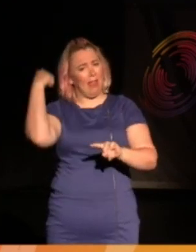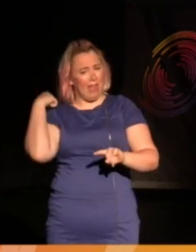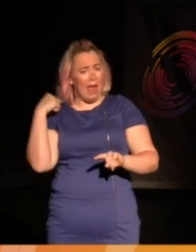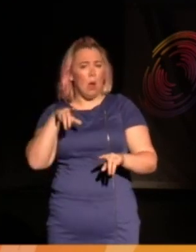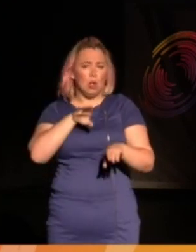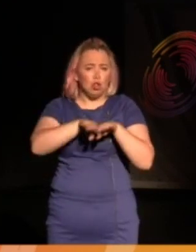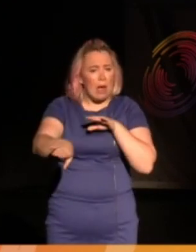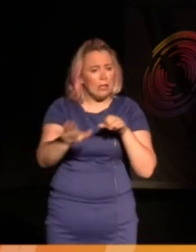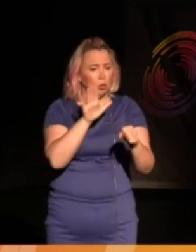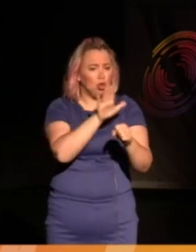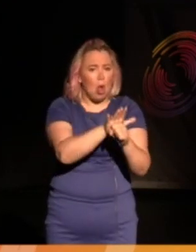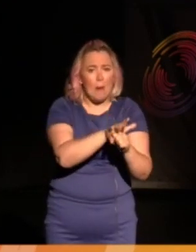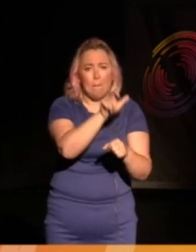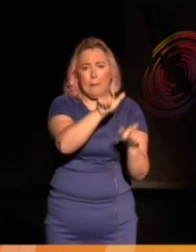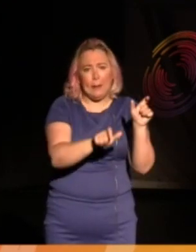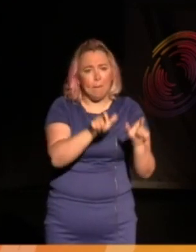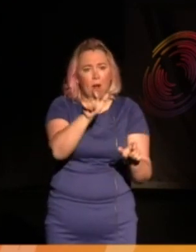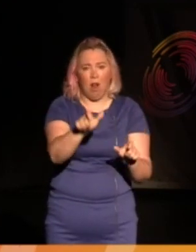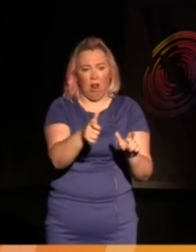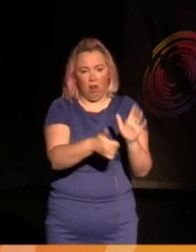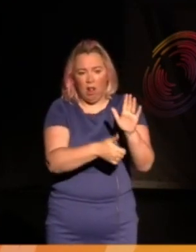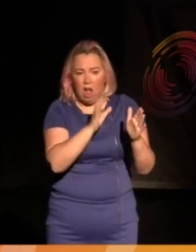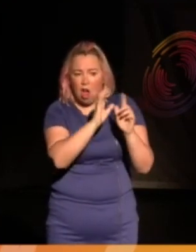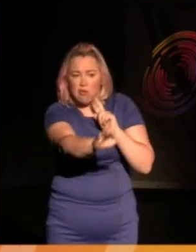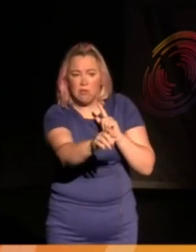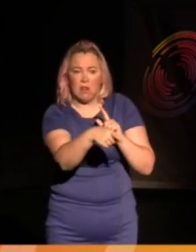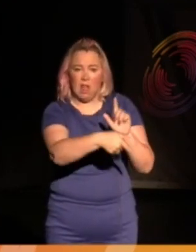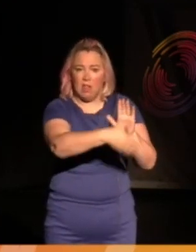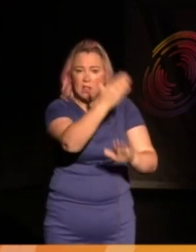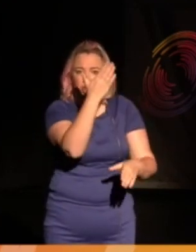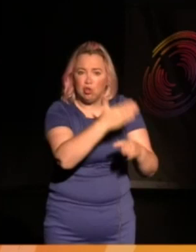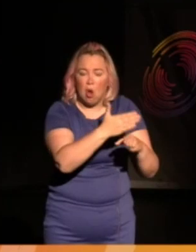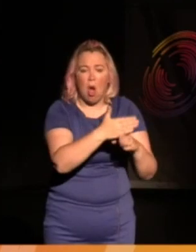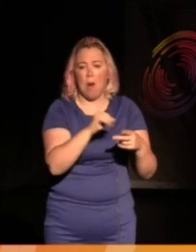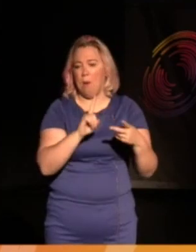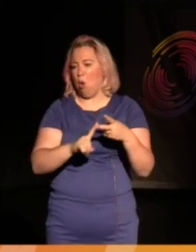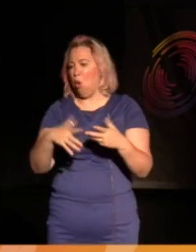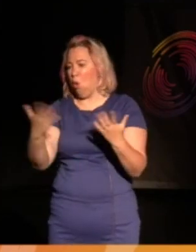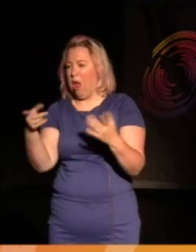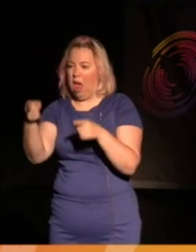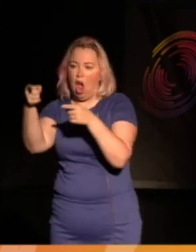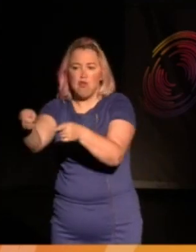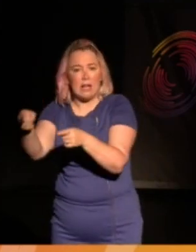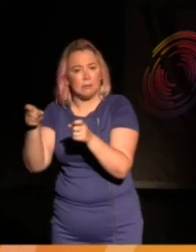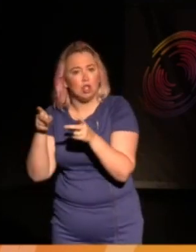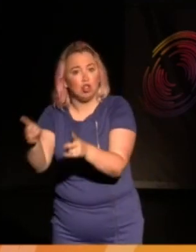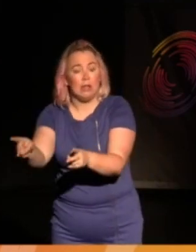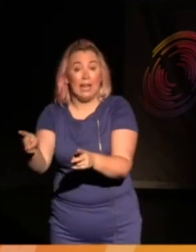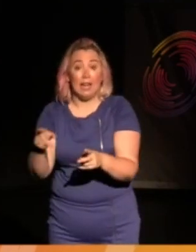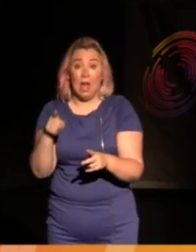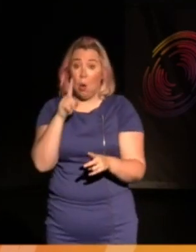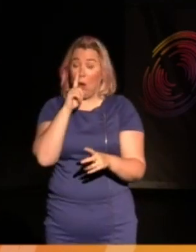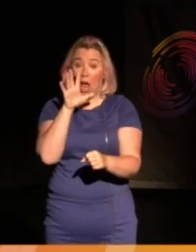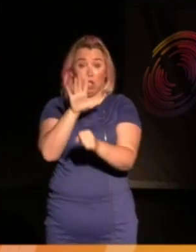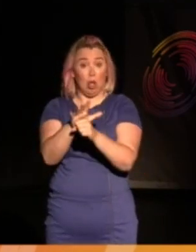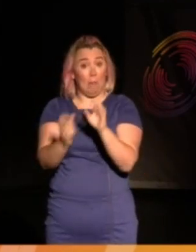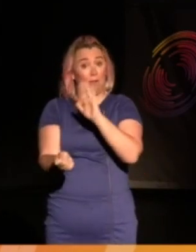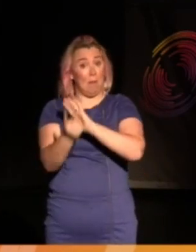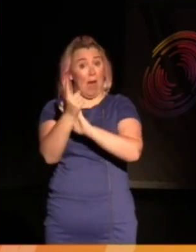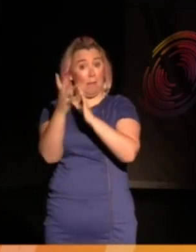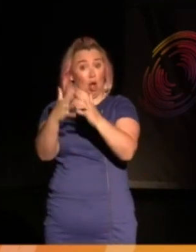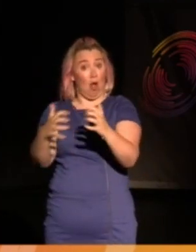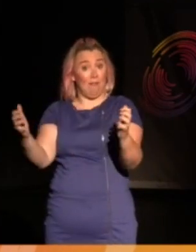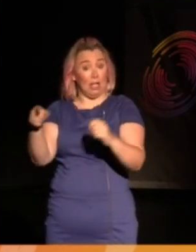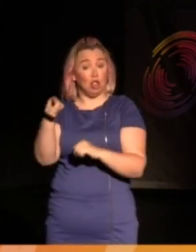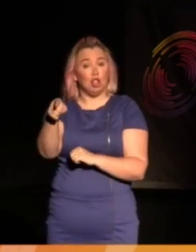were trying to stop people from being kicked out of their jobs and harassed on the street. We knew we couldn't stop at the convention. We